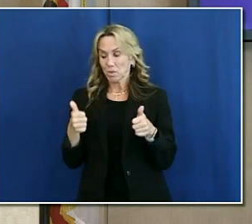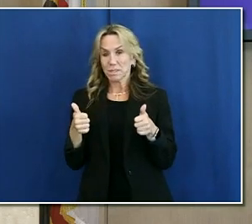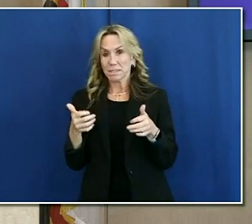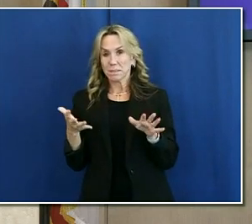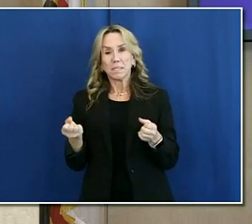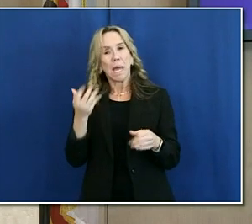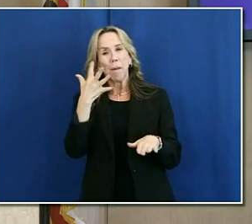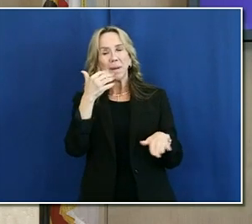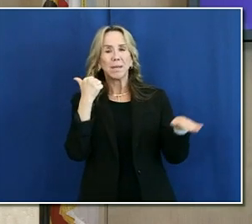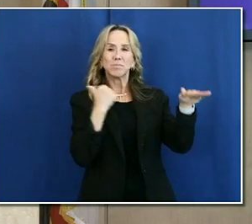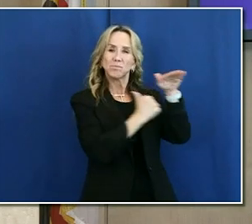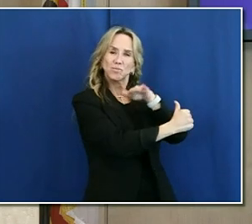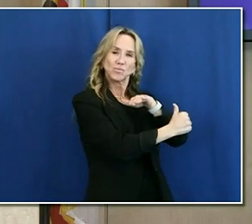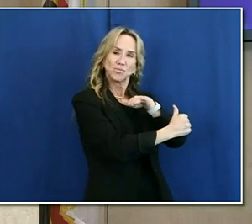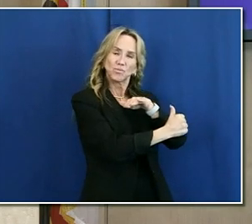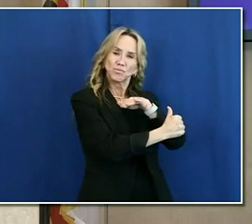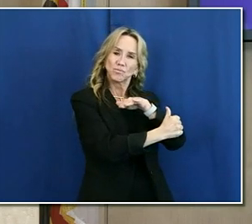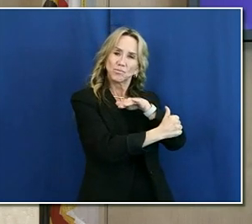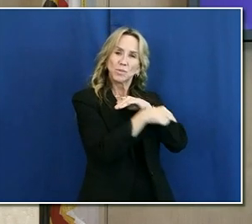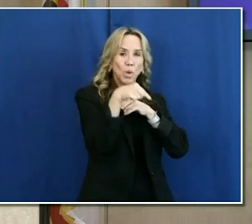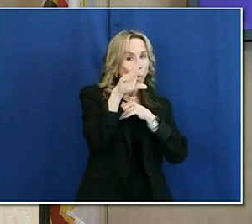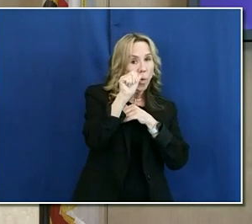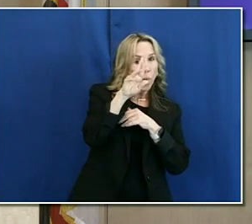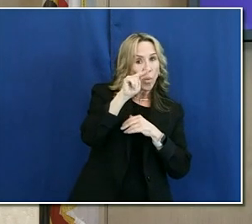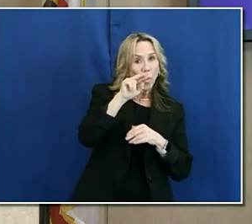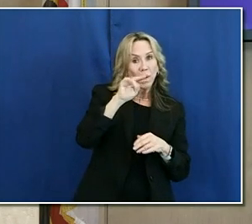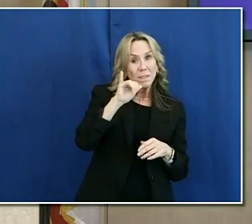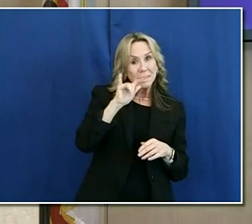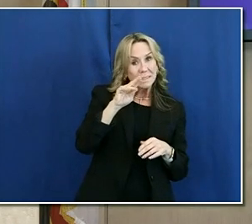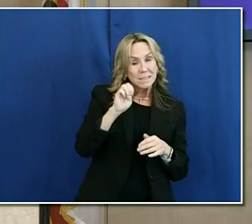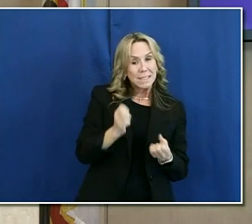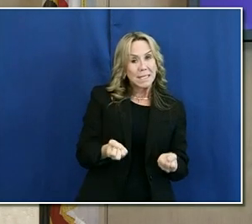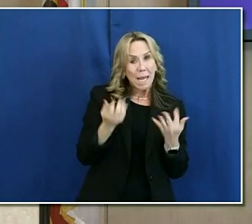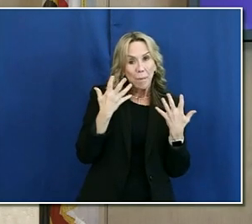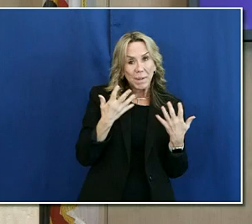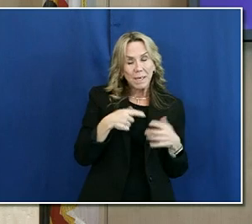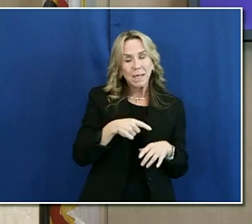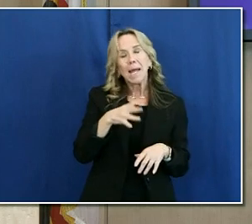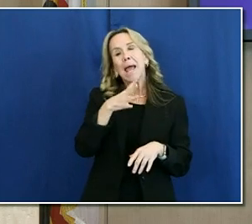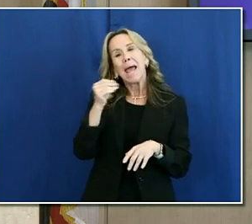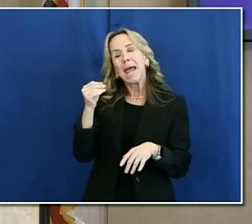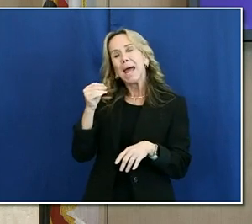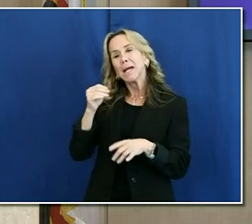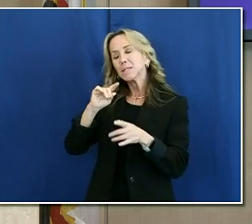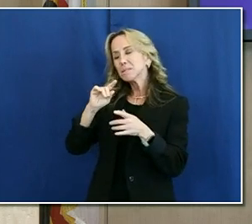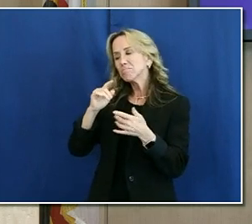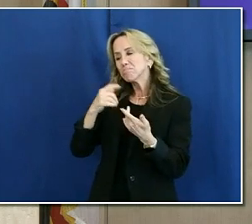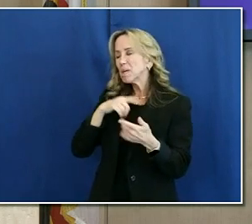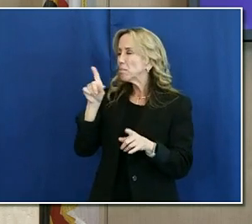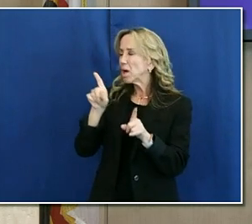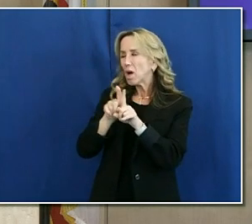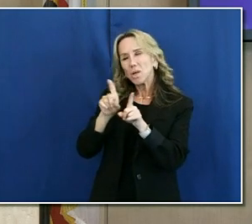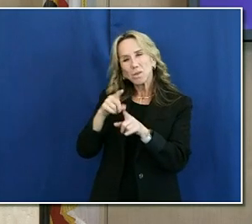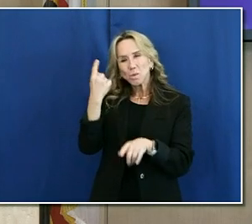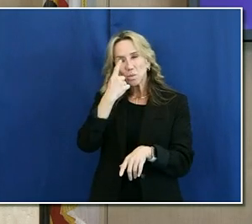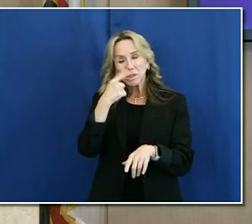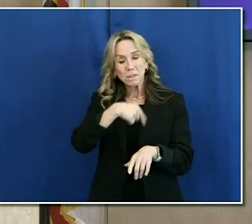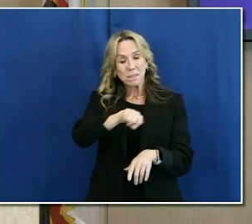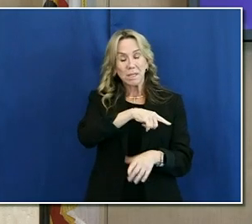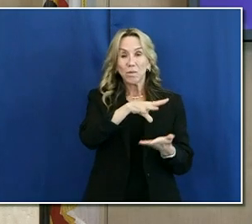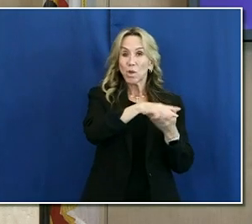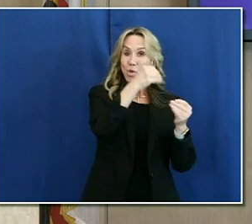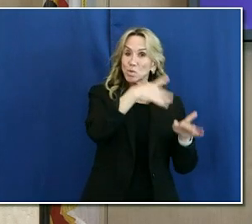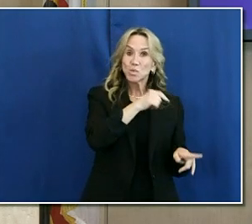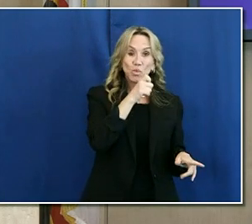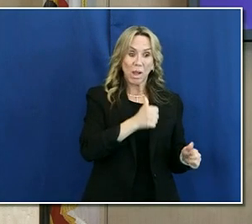the definition of outbreak, is being outside a household considered students who are not living together within a dorm